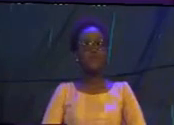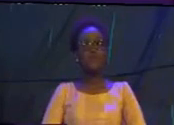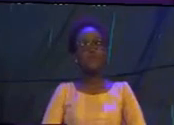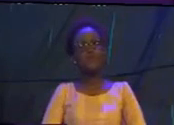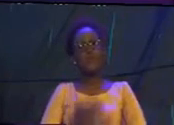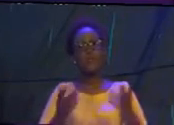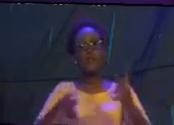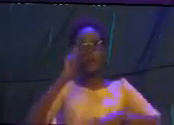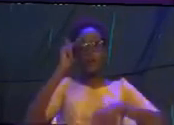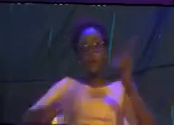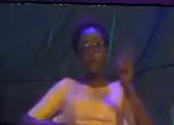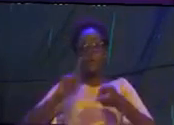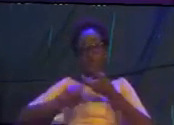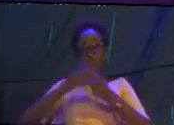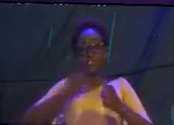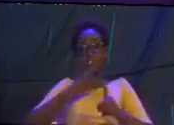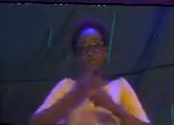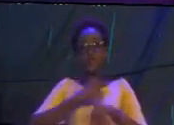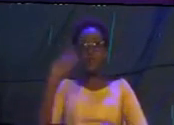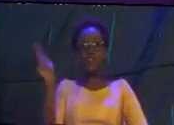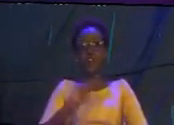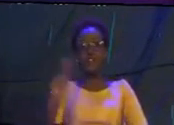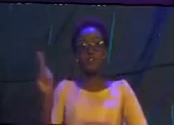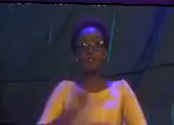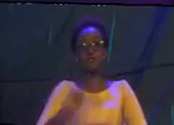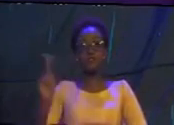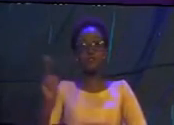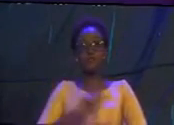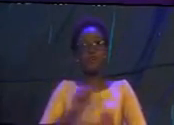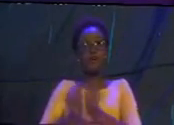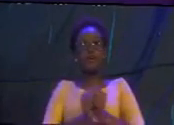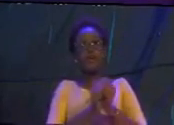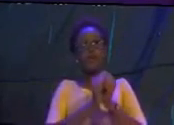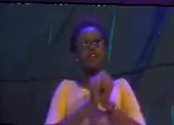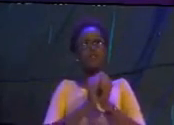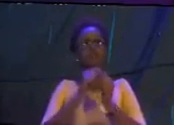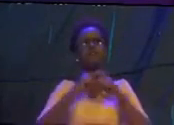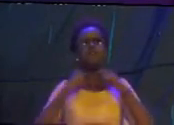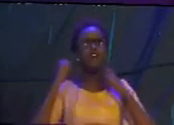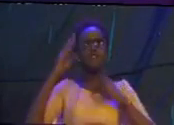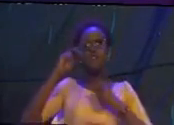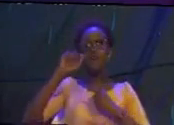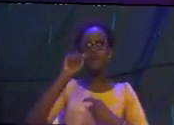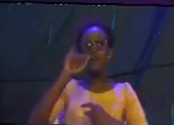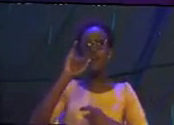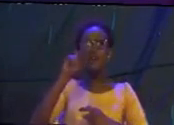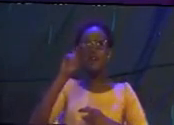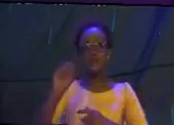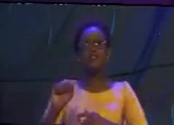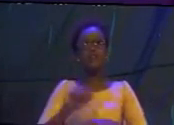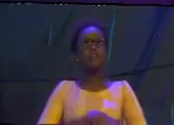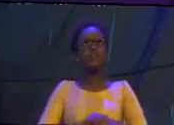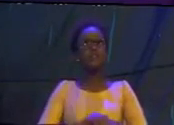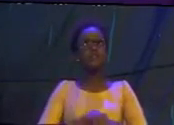Wandugu kutoka Kenya. Our friends from Kenya. Barikwena Pastor Maina. Pastor, with Pastor Maina. Pastor